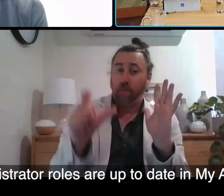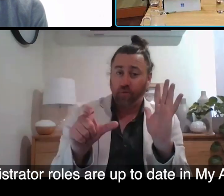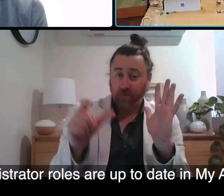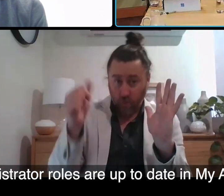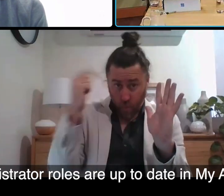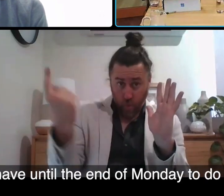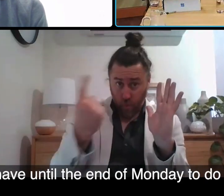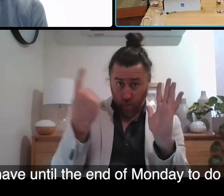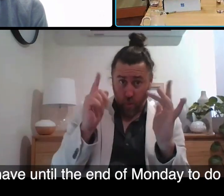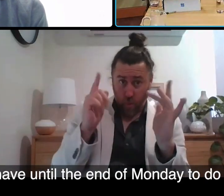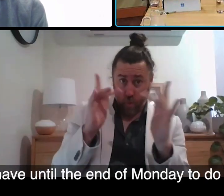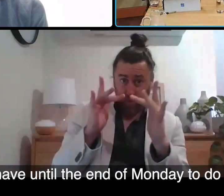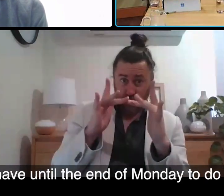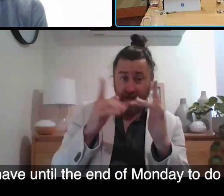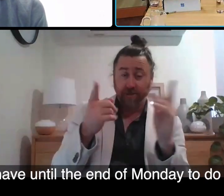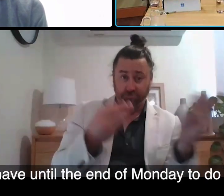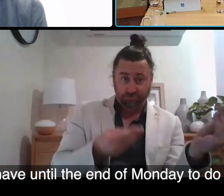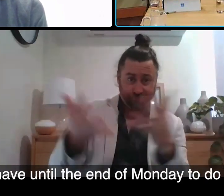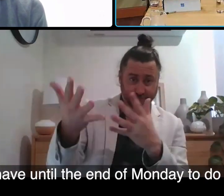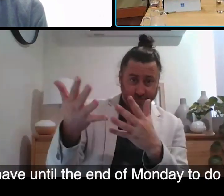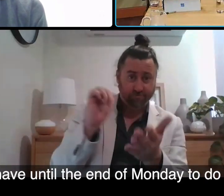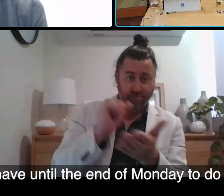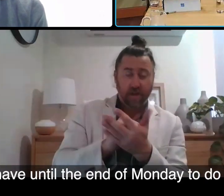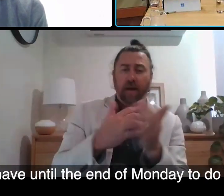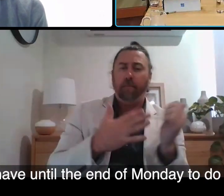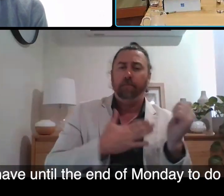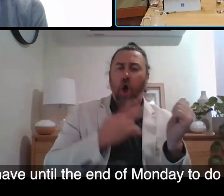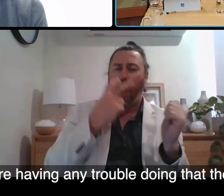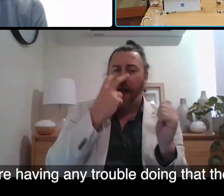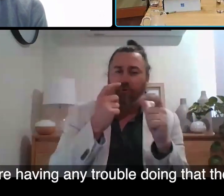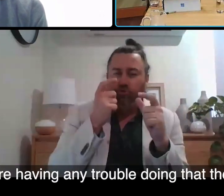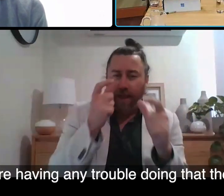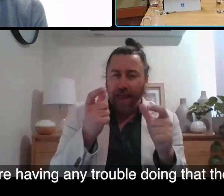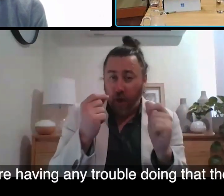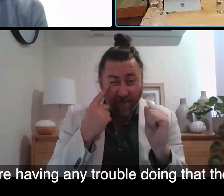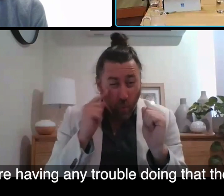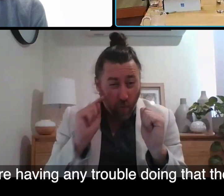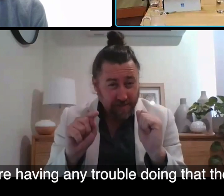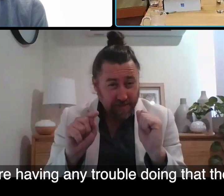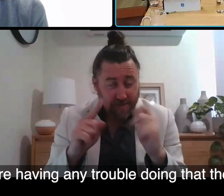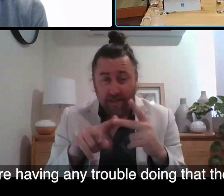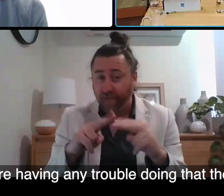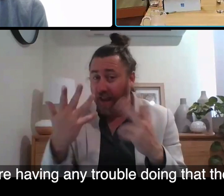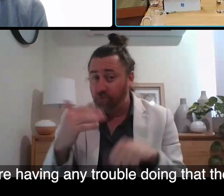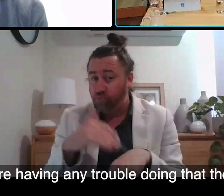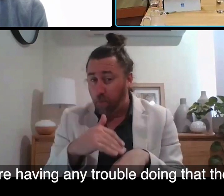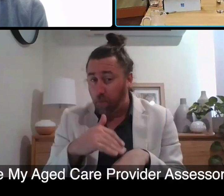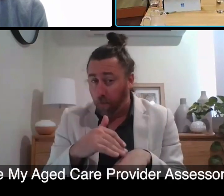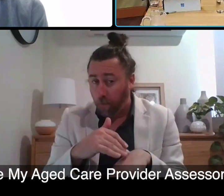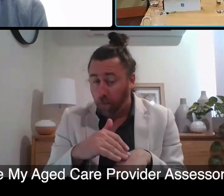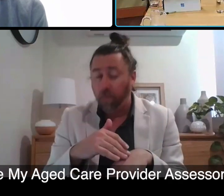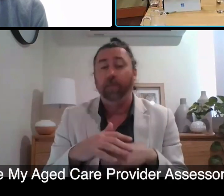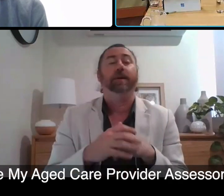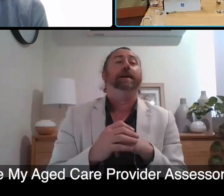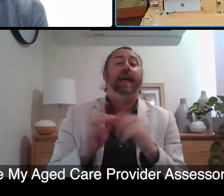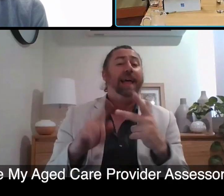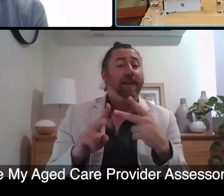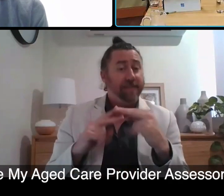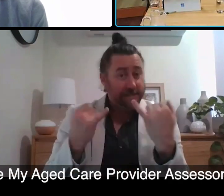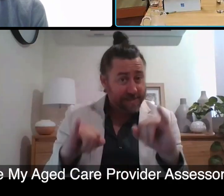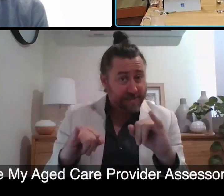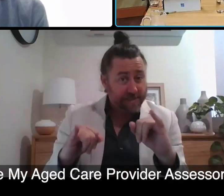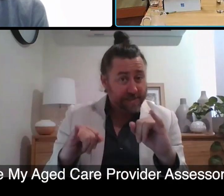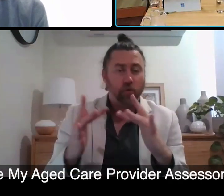date in My Aged Care. You have until the end of Monday to do that. If you're having any trouble doing that, then do contact the My Aged